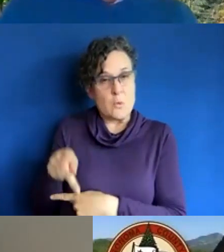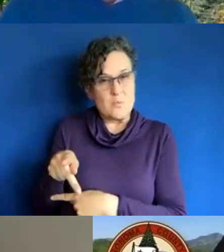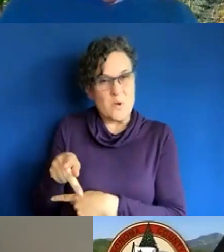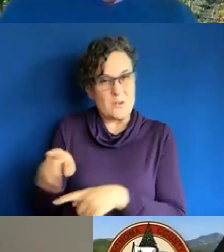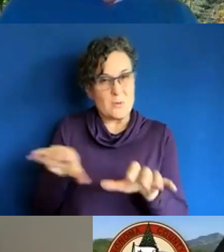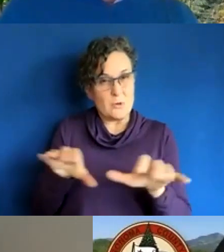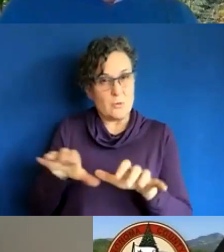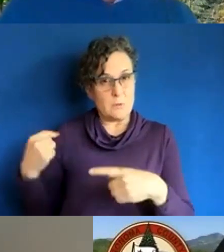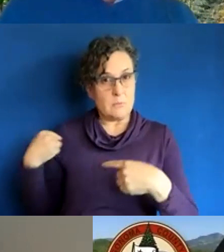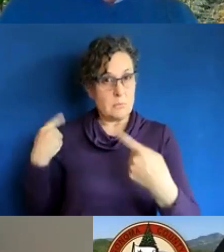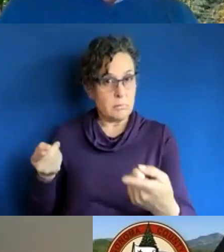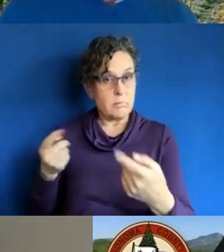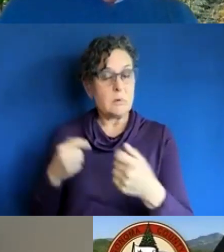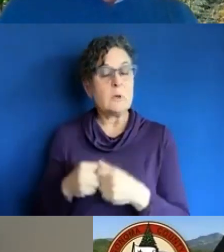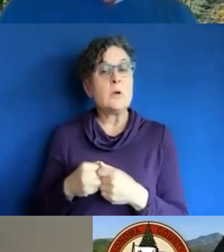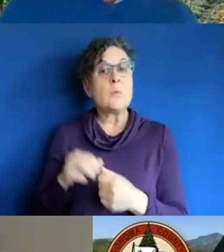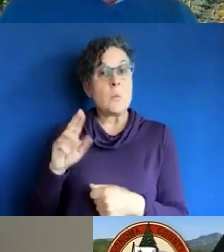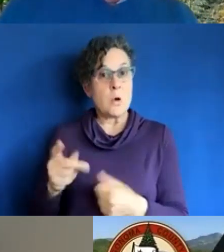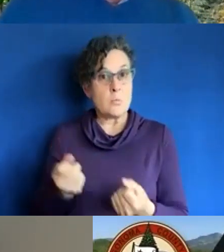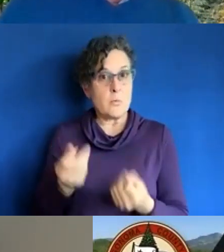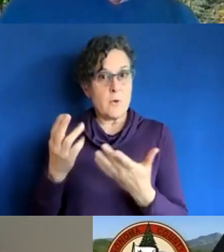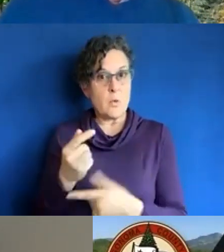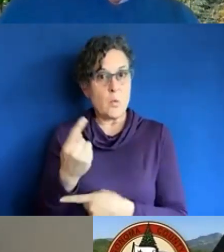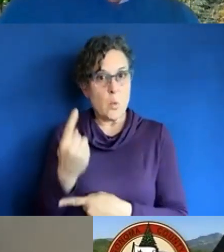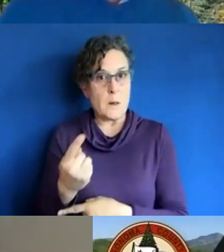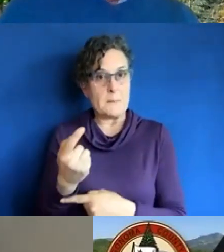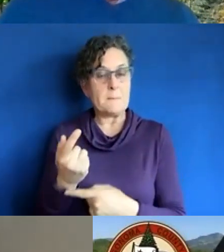is there is a provision of one major meal.